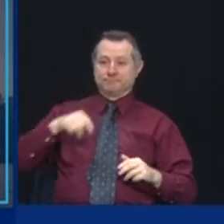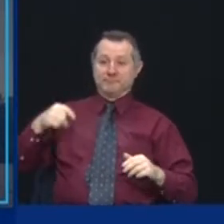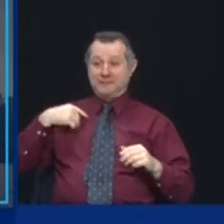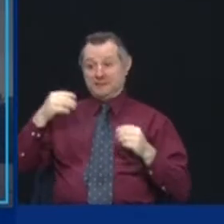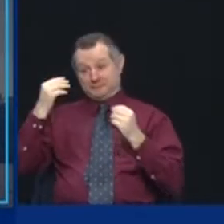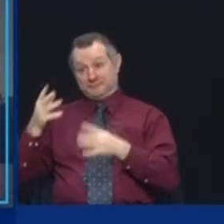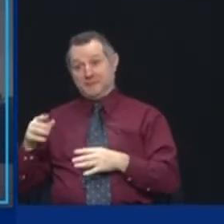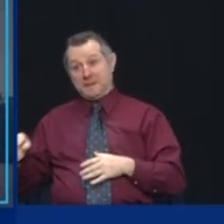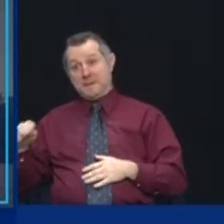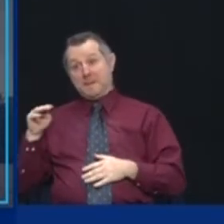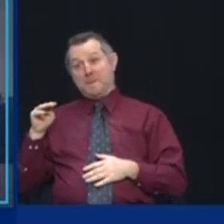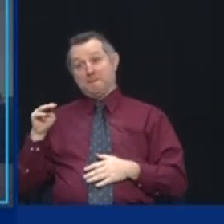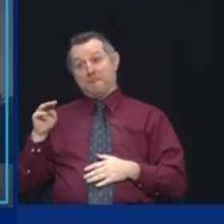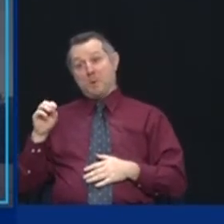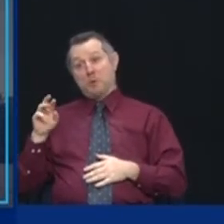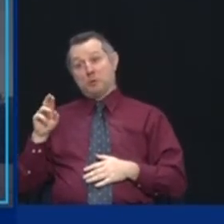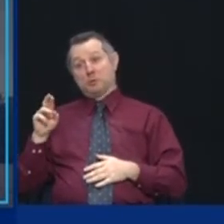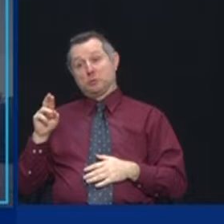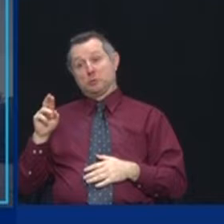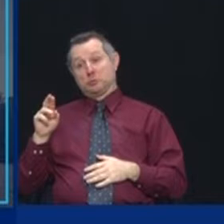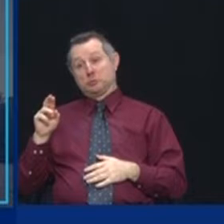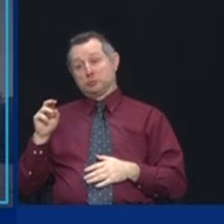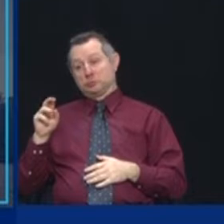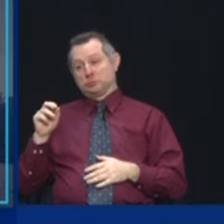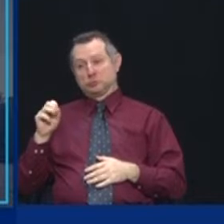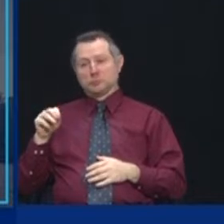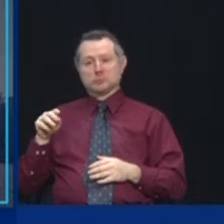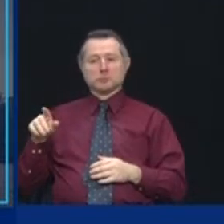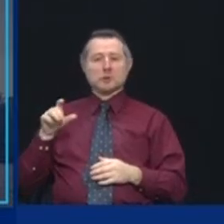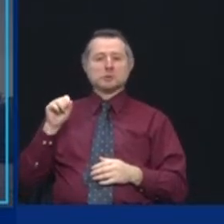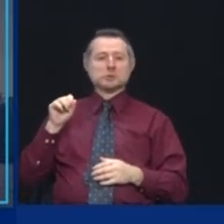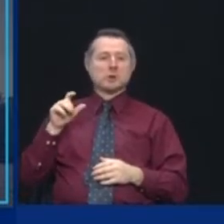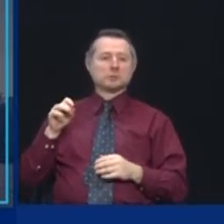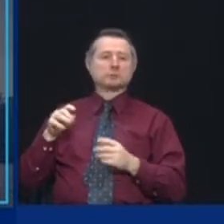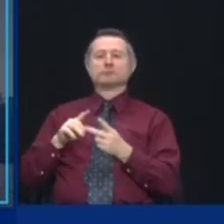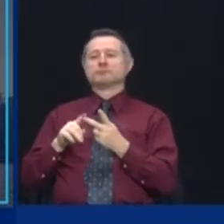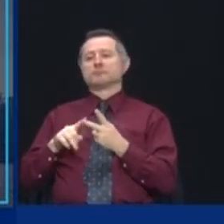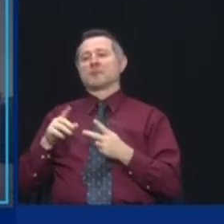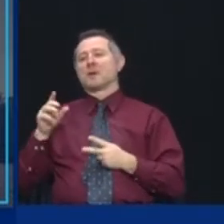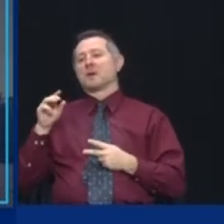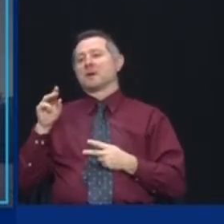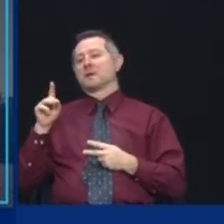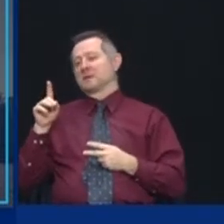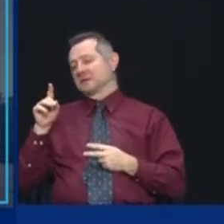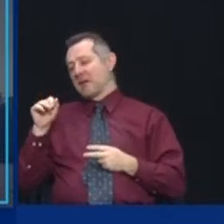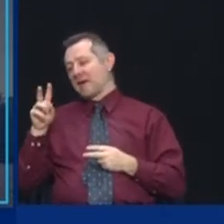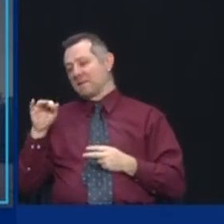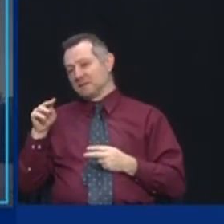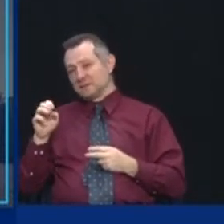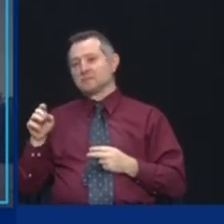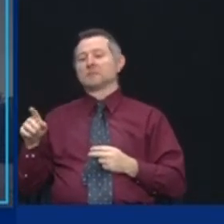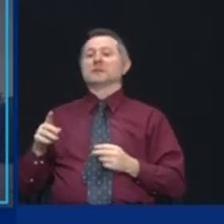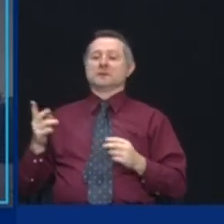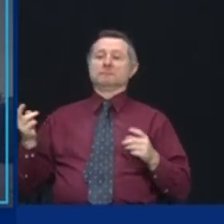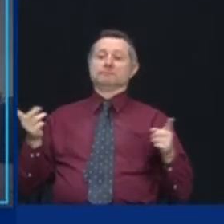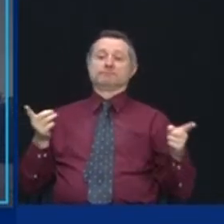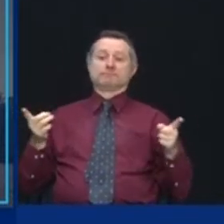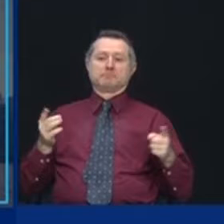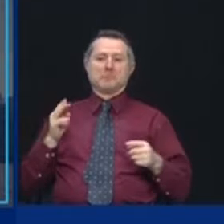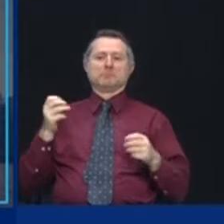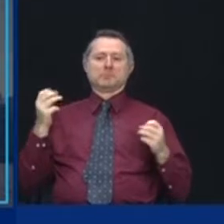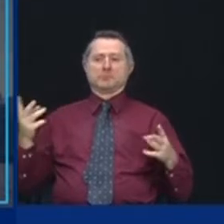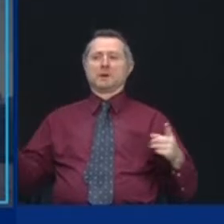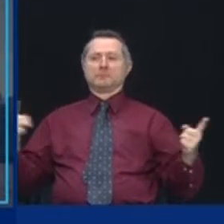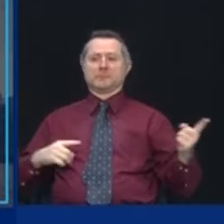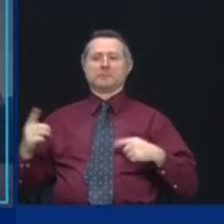Mr. Levine, they'll say, we get people from New Jersey, we get people from Connecticut, we operate on a tri-state basis. Yes,